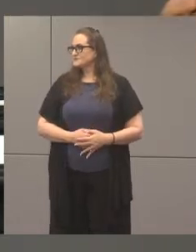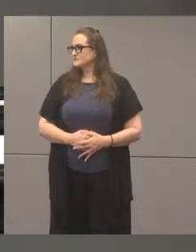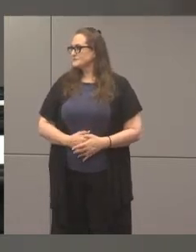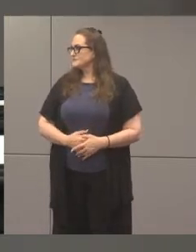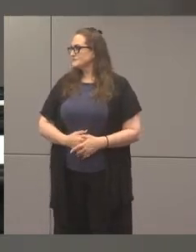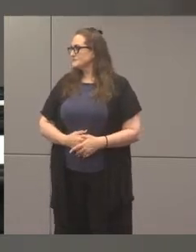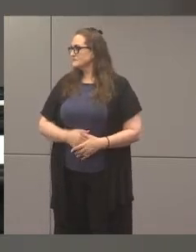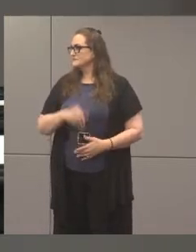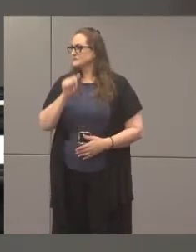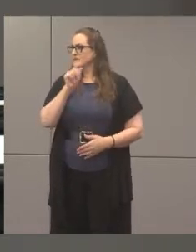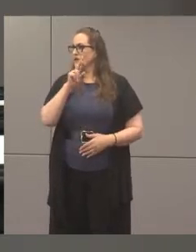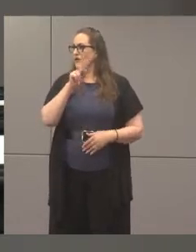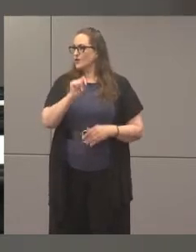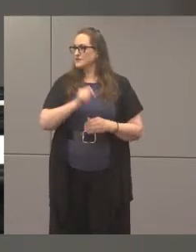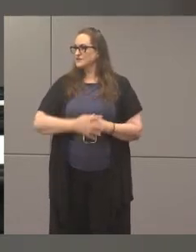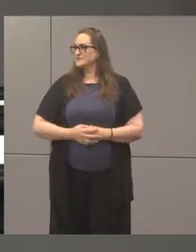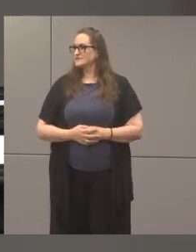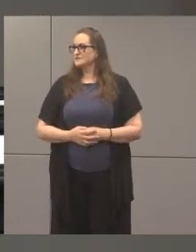Art?